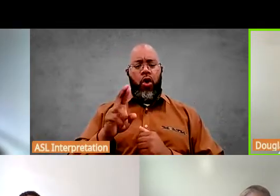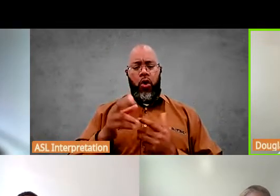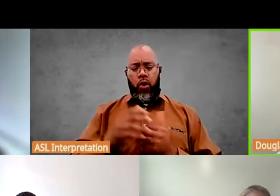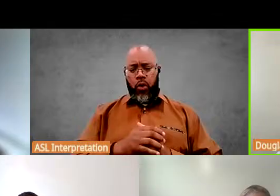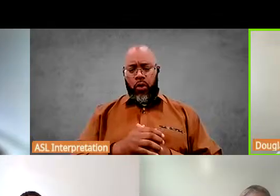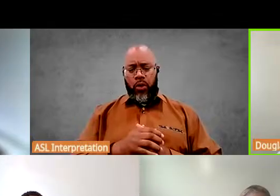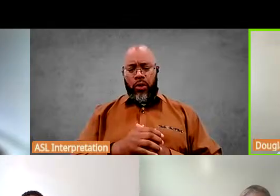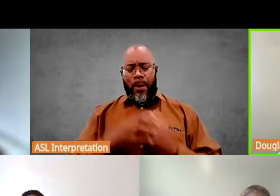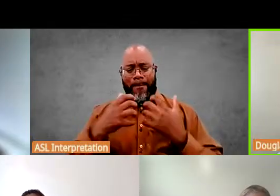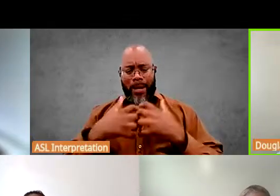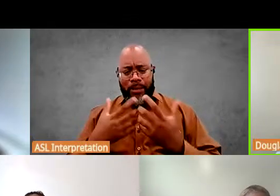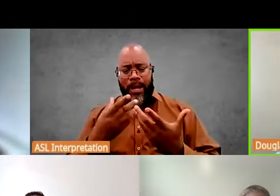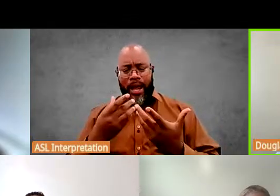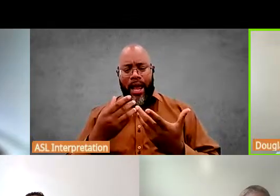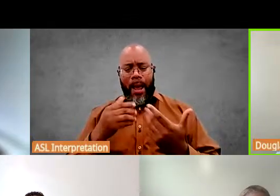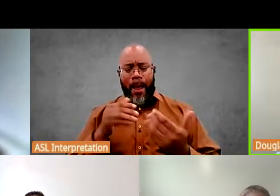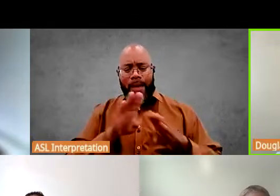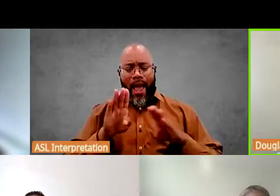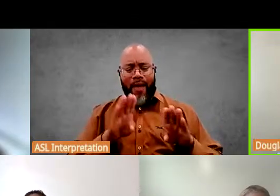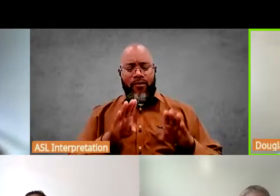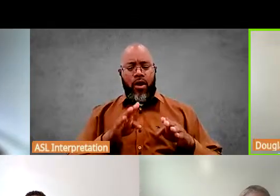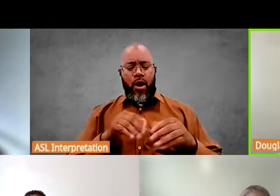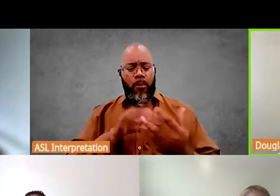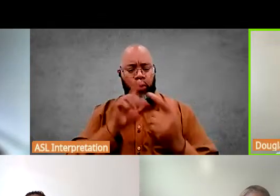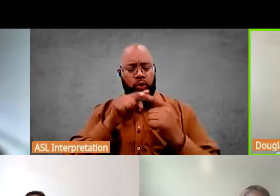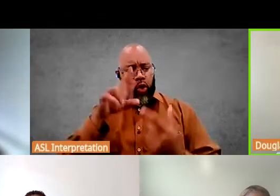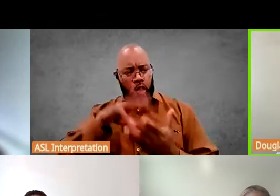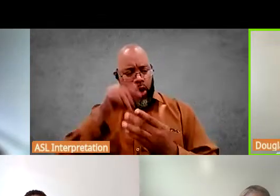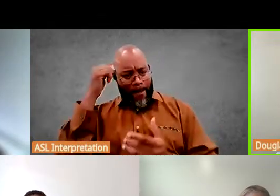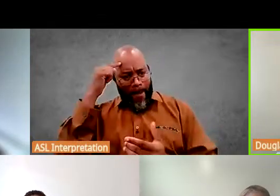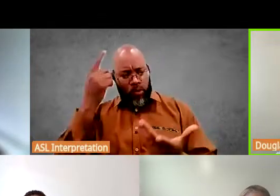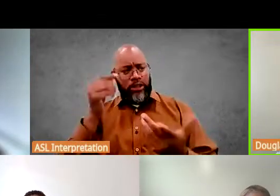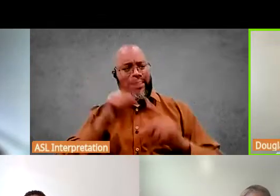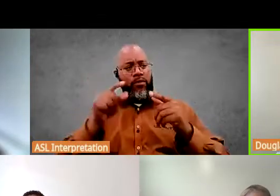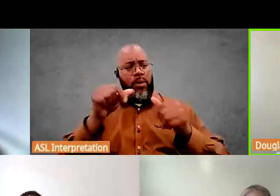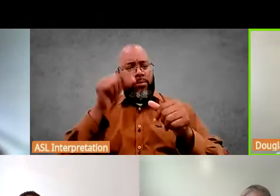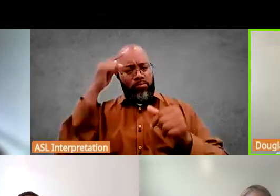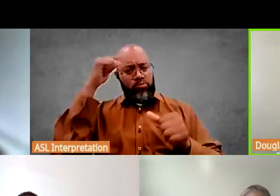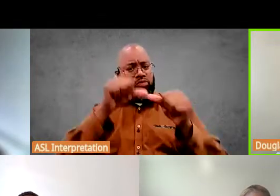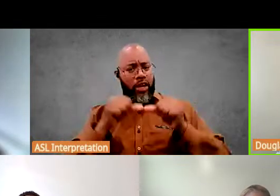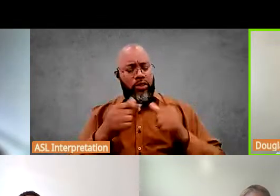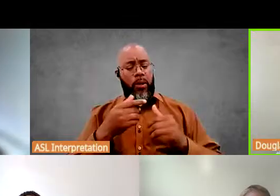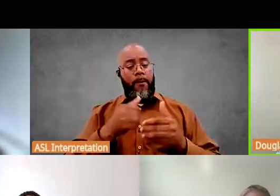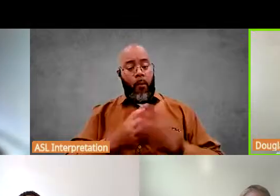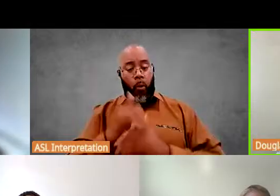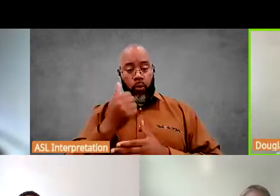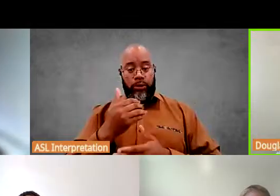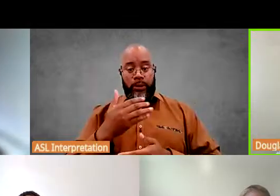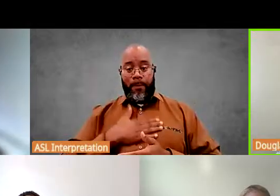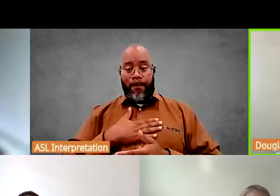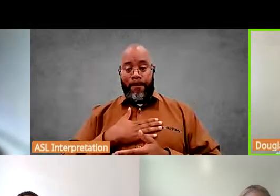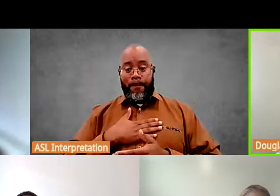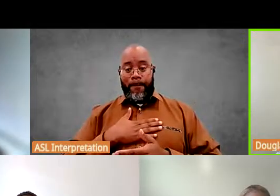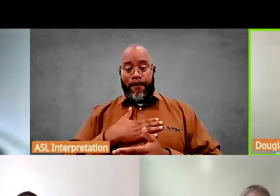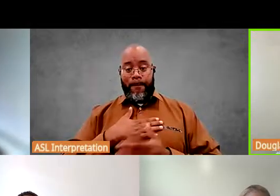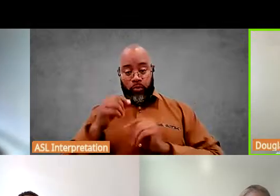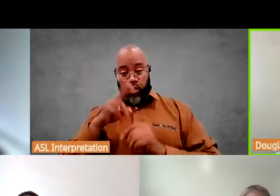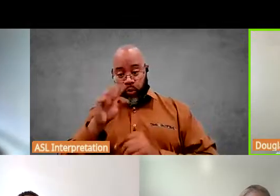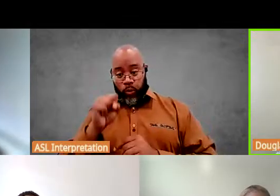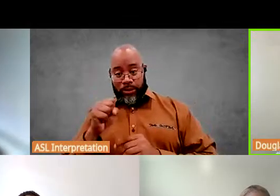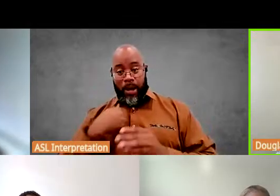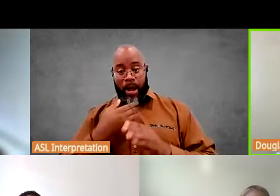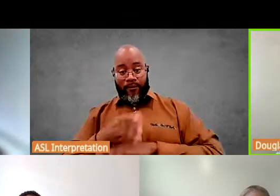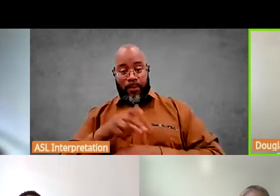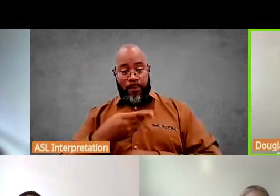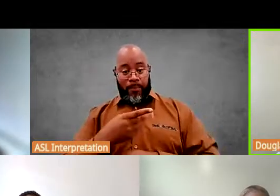to learning and memory. So Mm, looking at different brain regions. So when I moved to the US for my postdoc, one of my responsibilities at